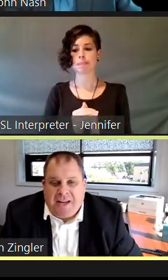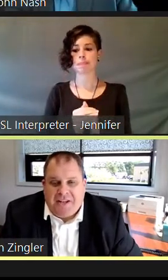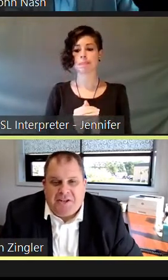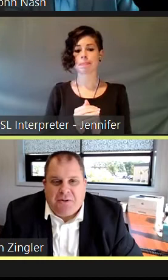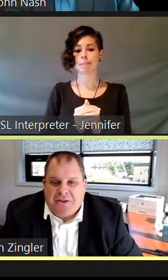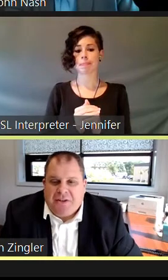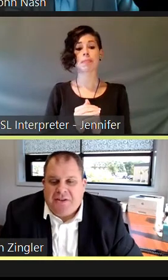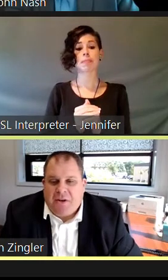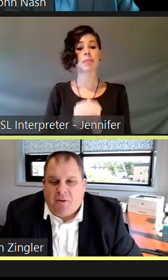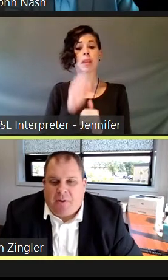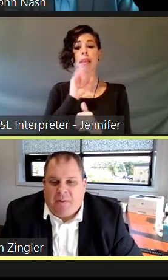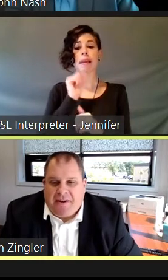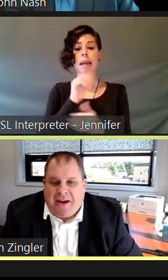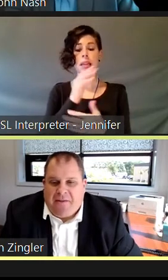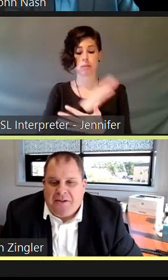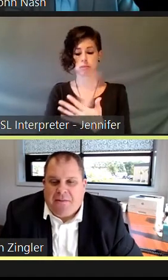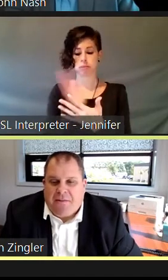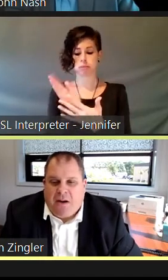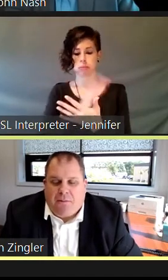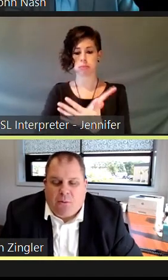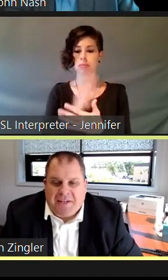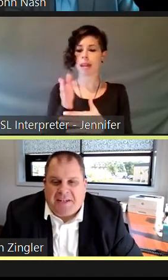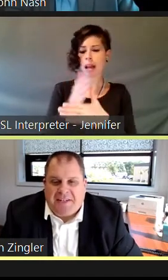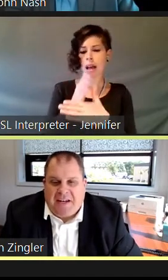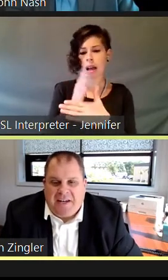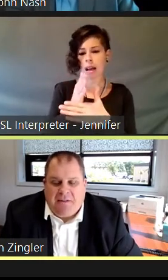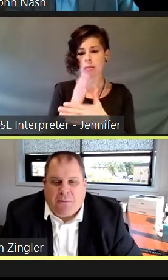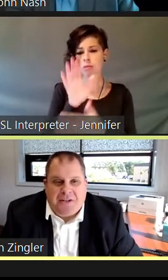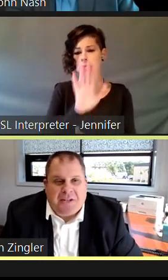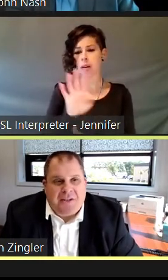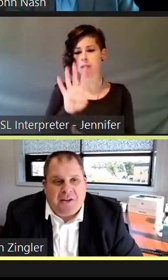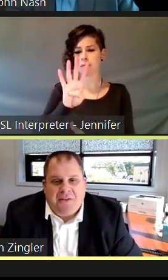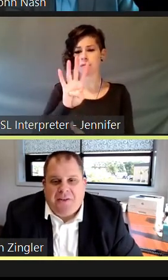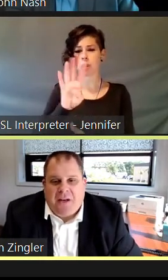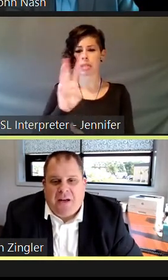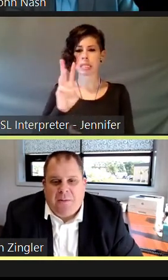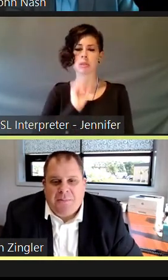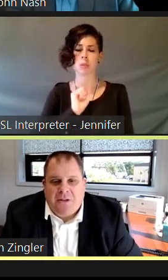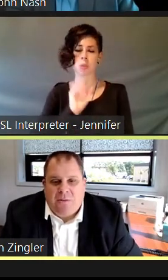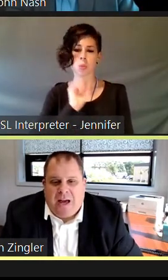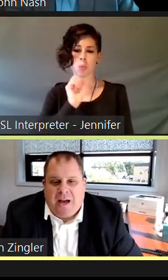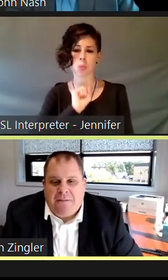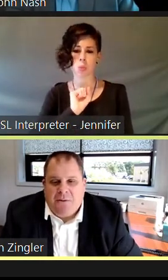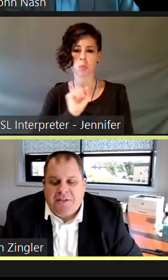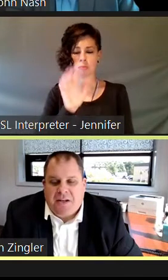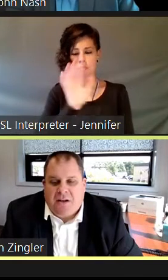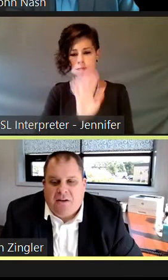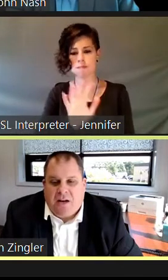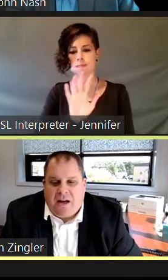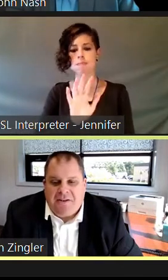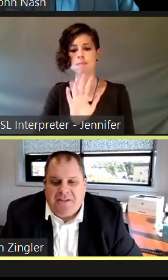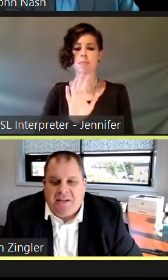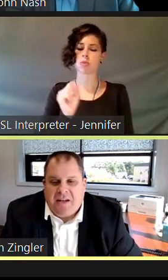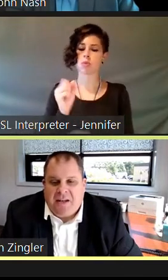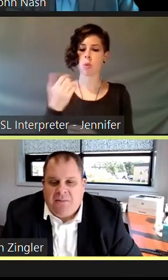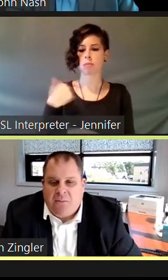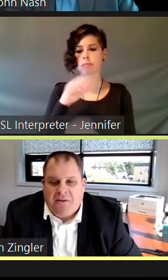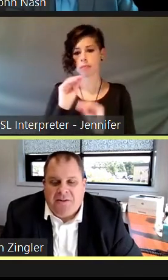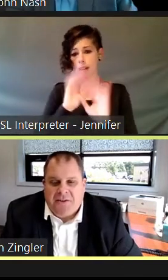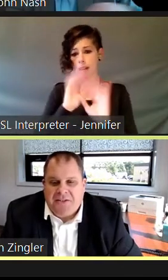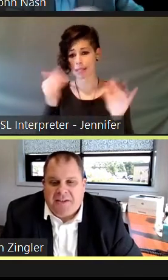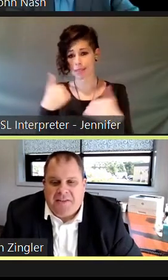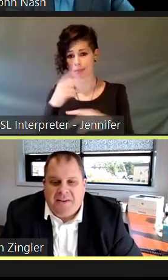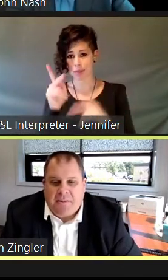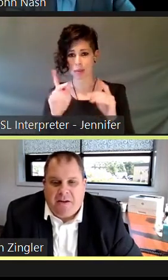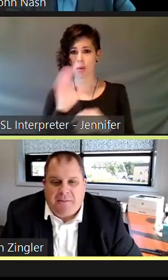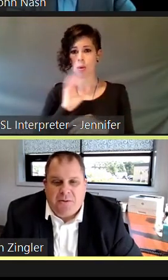So the age distribution, so we're right around the average of 46 years. So we have folks that are obviously well into